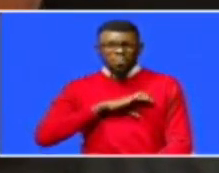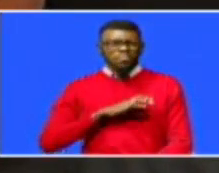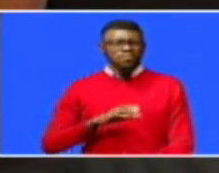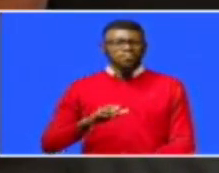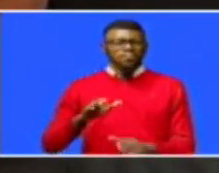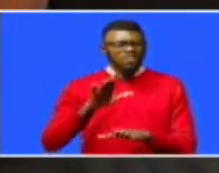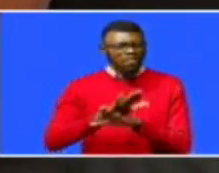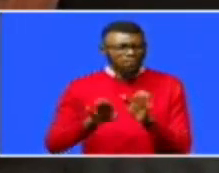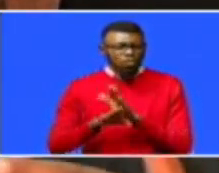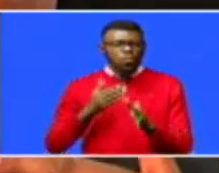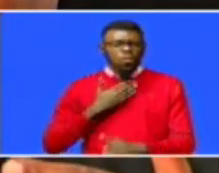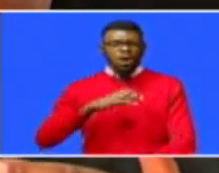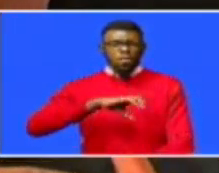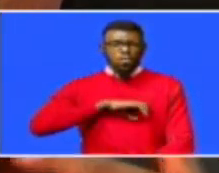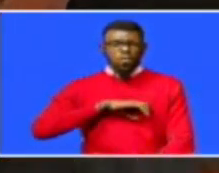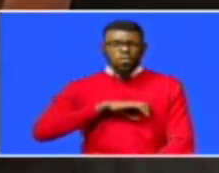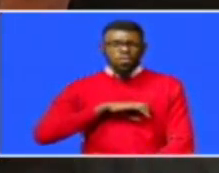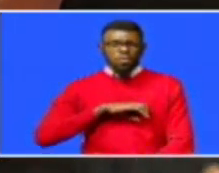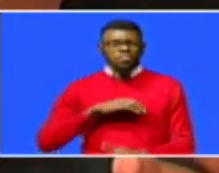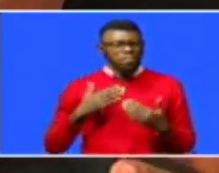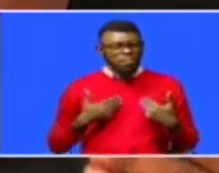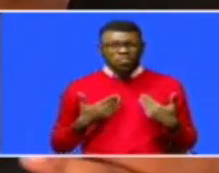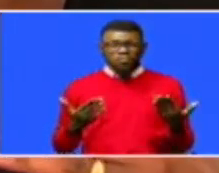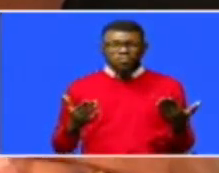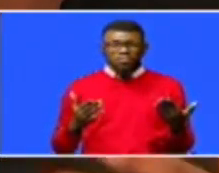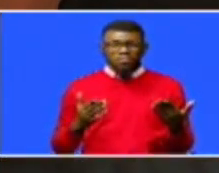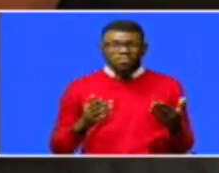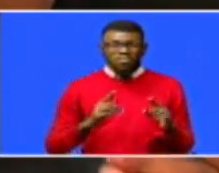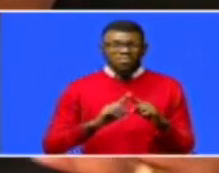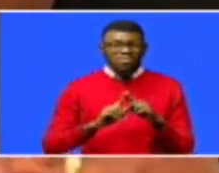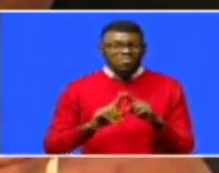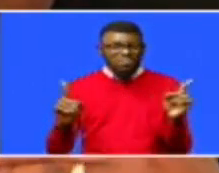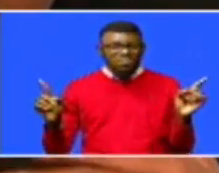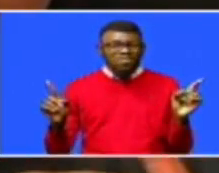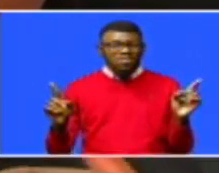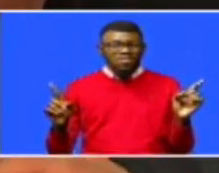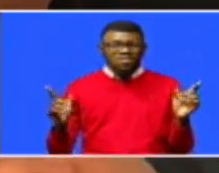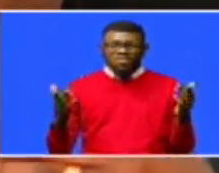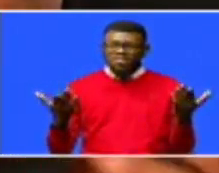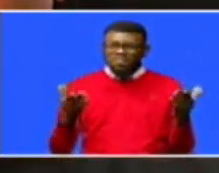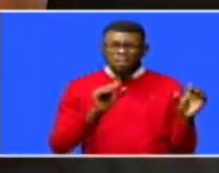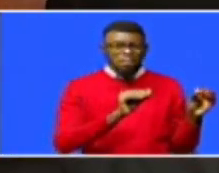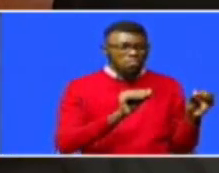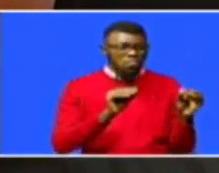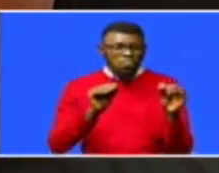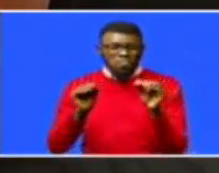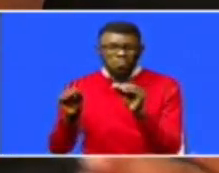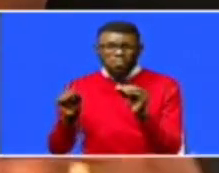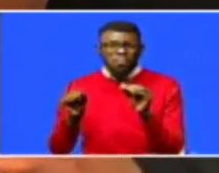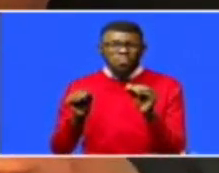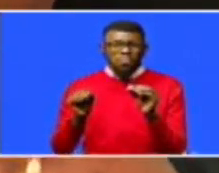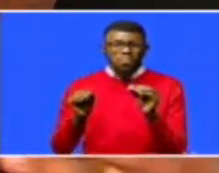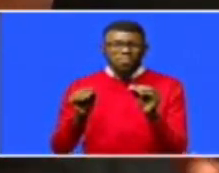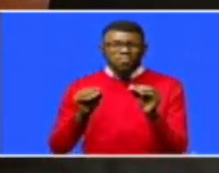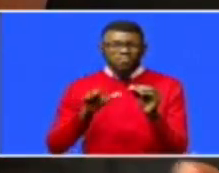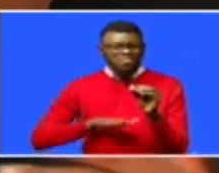birthplace. Human nature is this. But what obliges him to migrate from his birthplace is